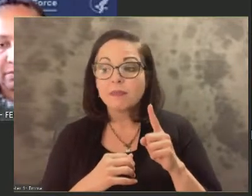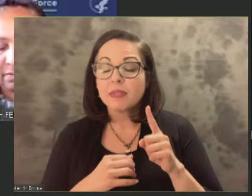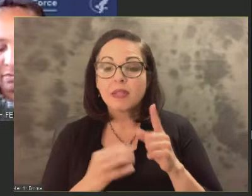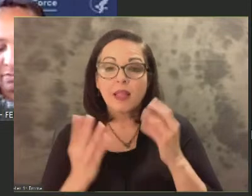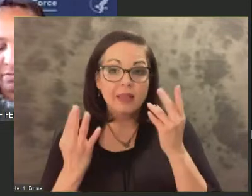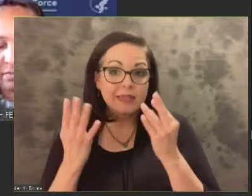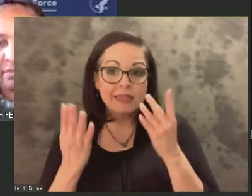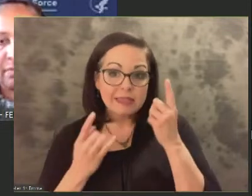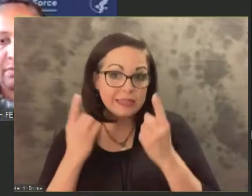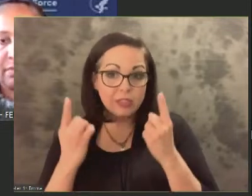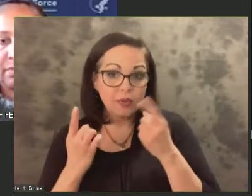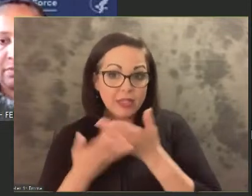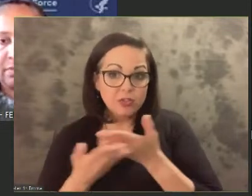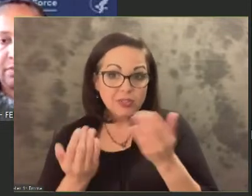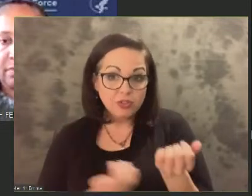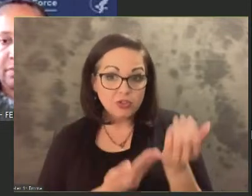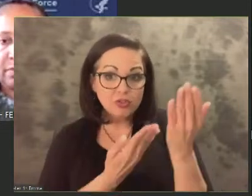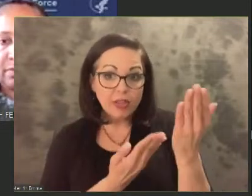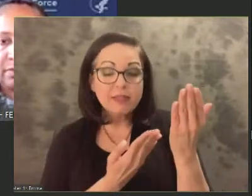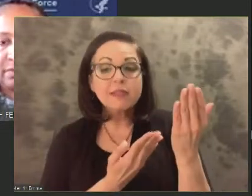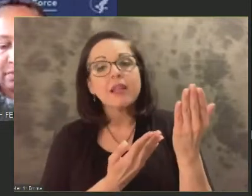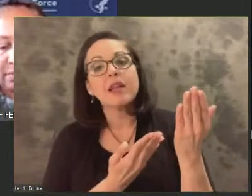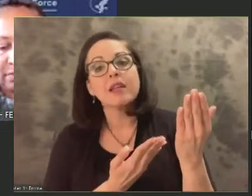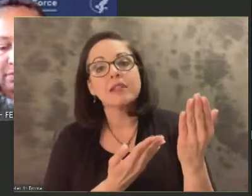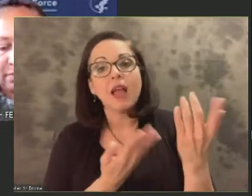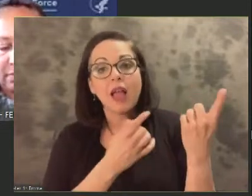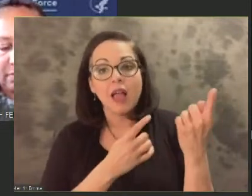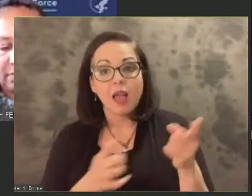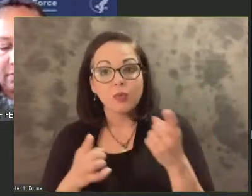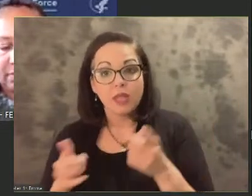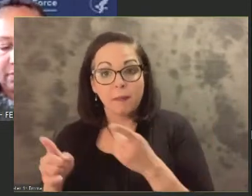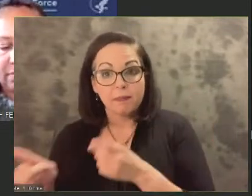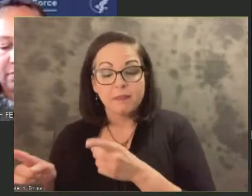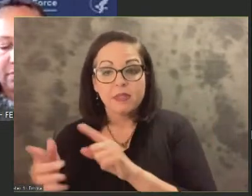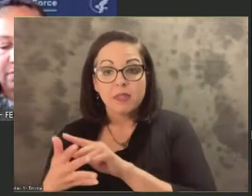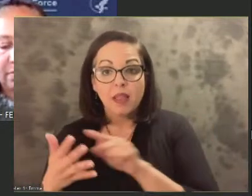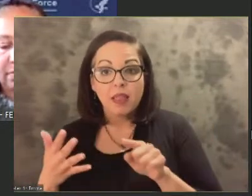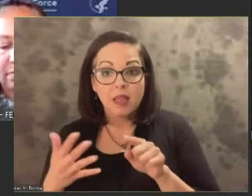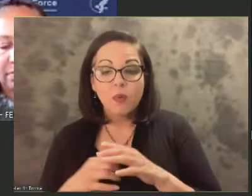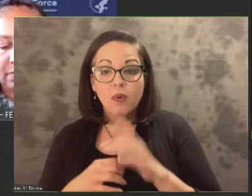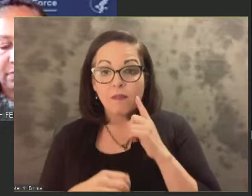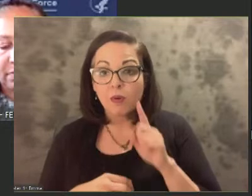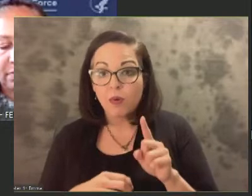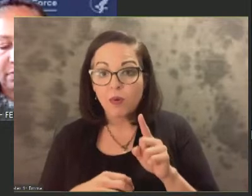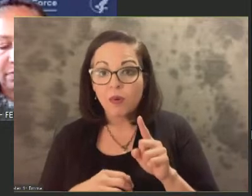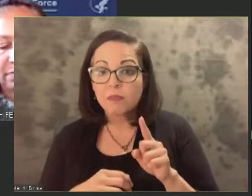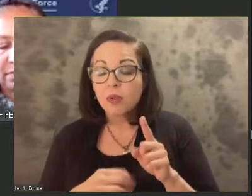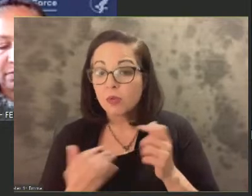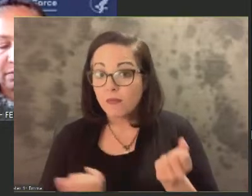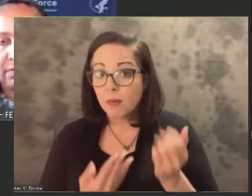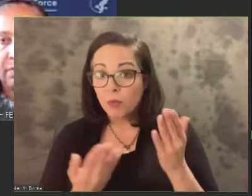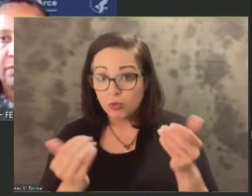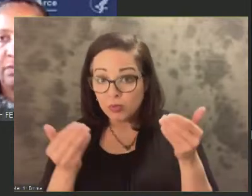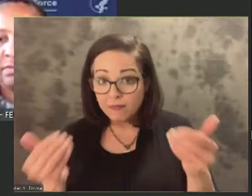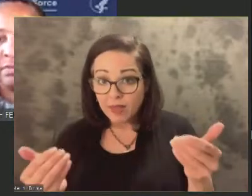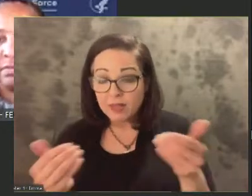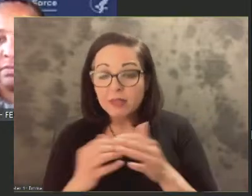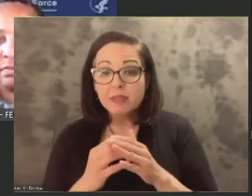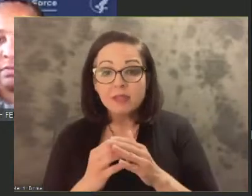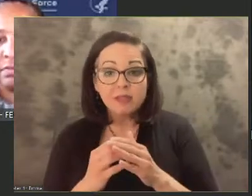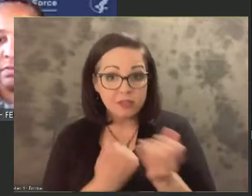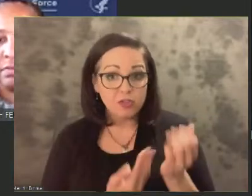consideration of the suggested outcomes, which there were 4. Do I have a motion to advance the